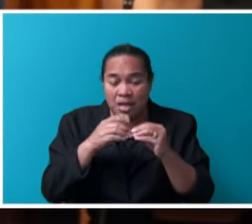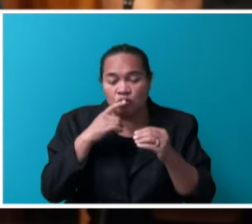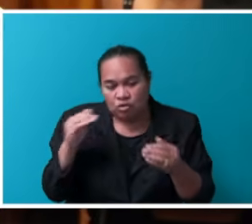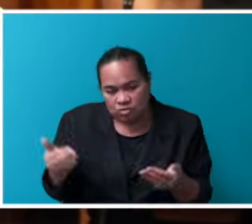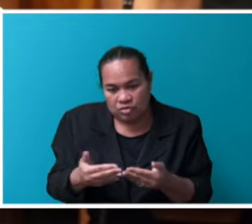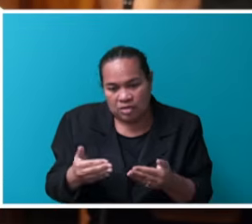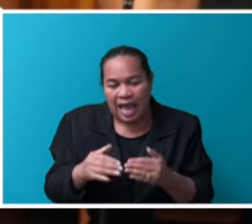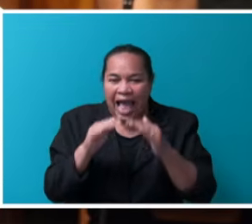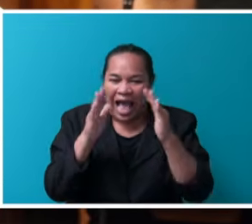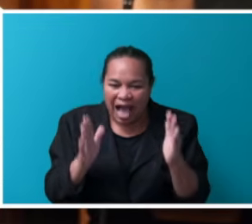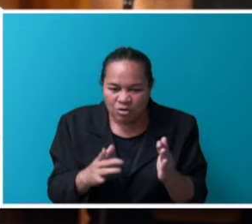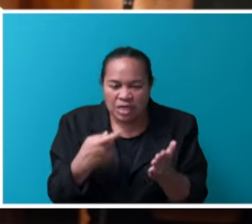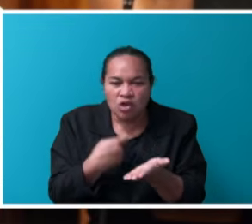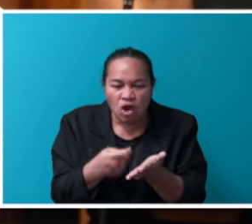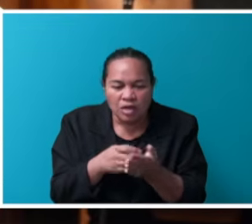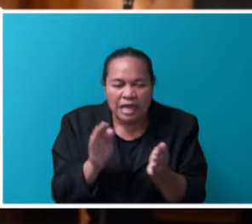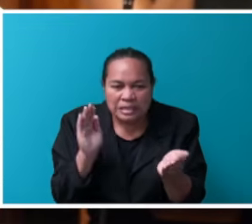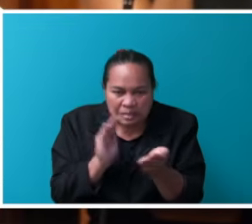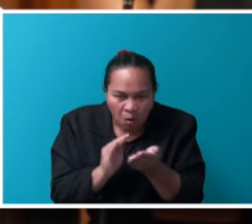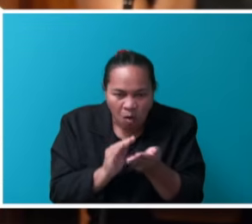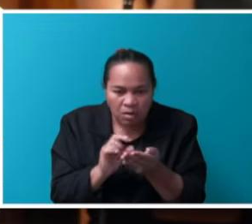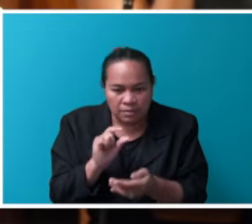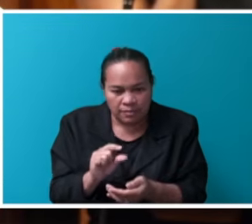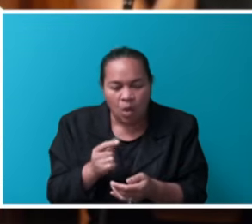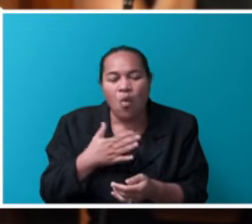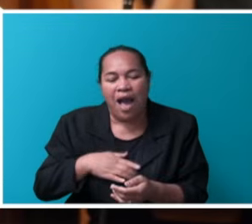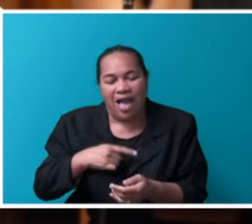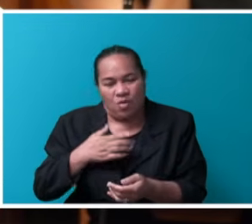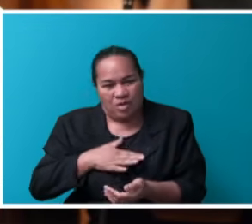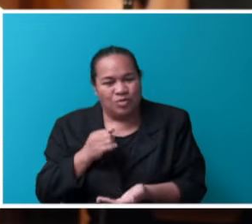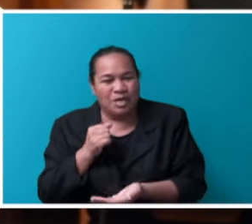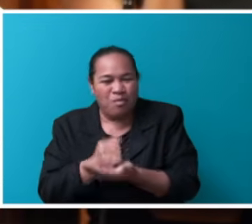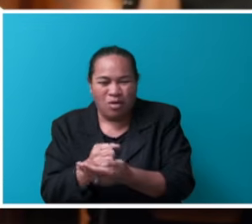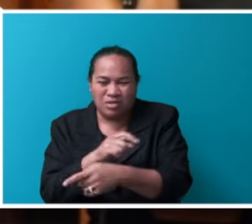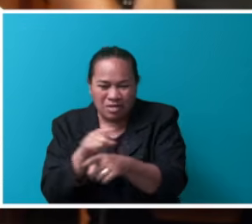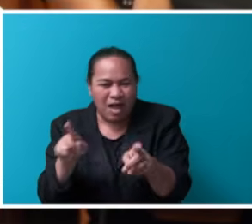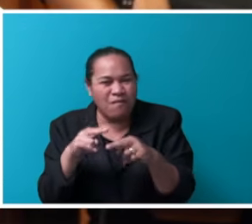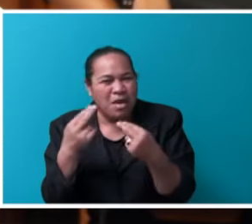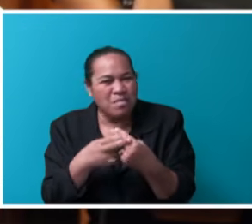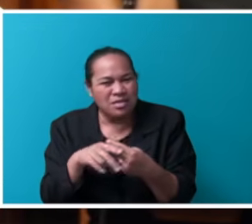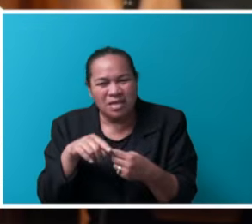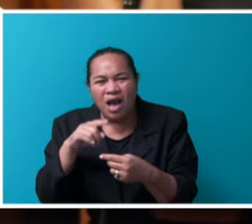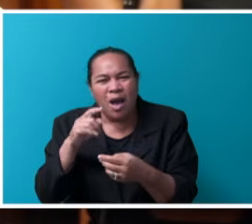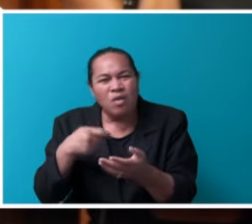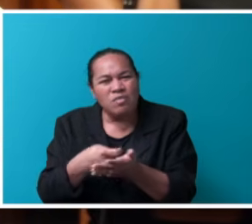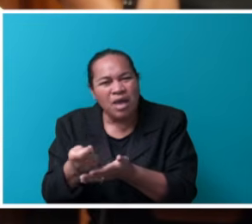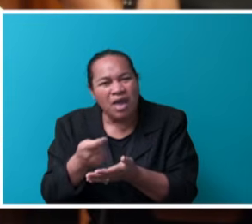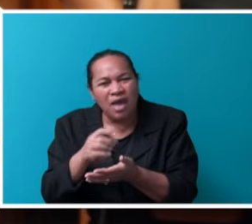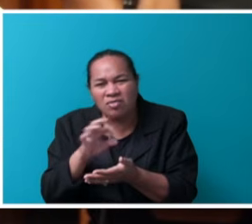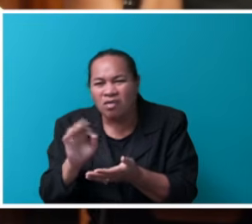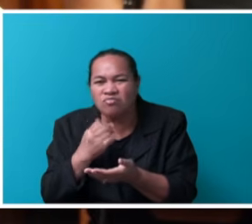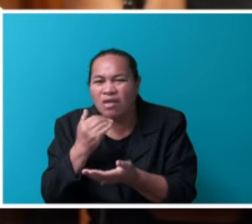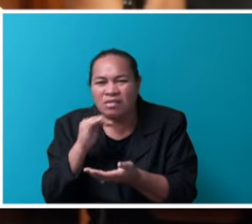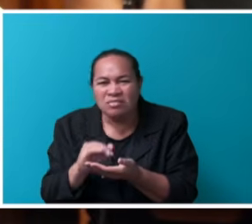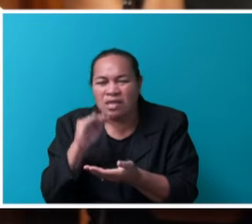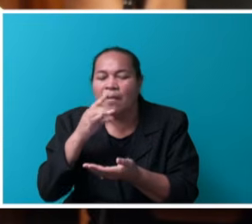on a small scale. To support our low and middle income families with home deposits, we will continue with the First Home Buyers Grant.